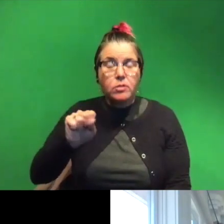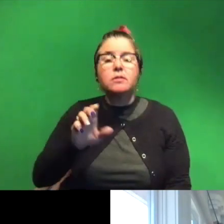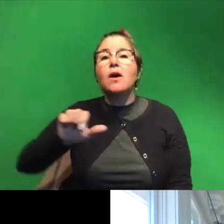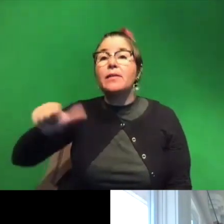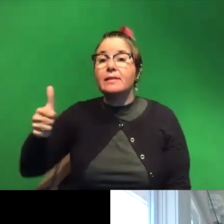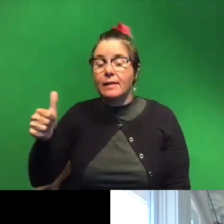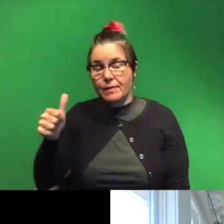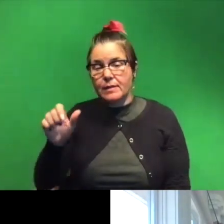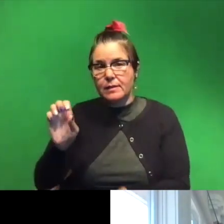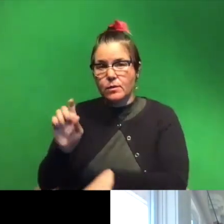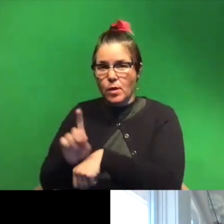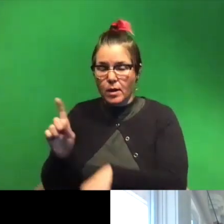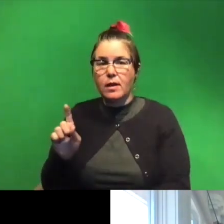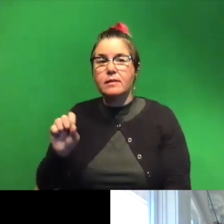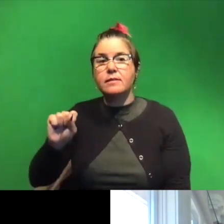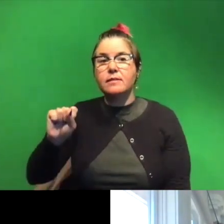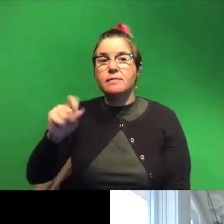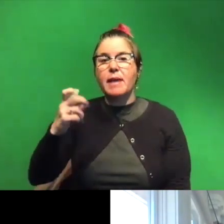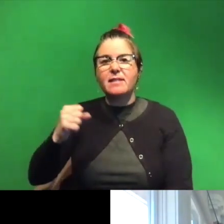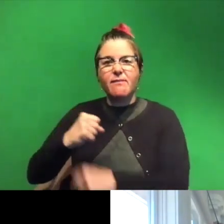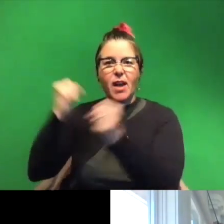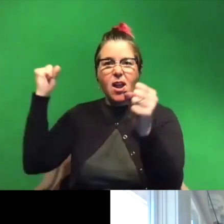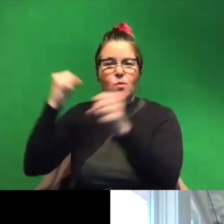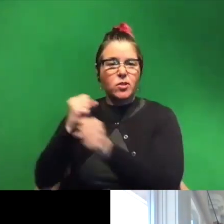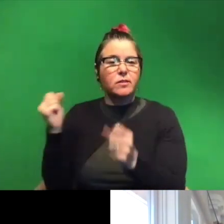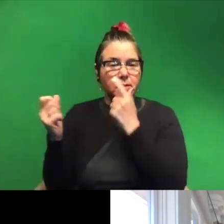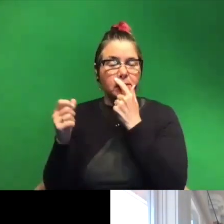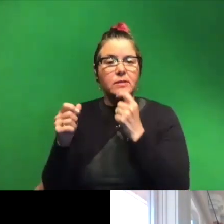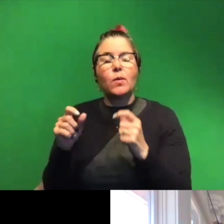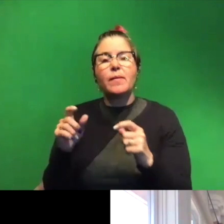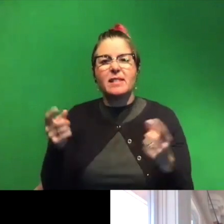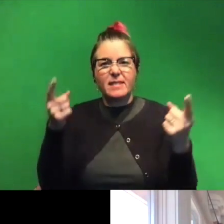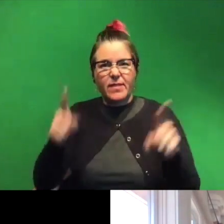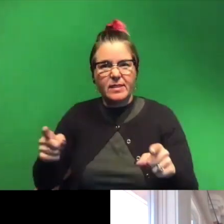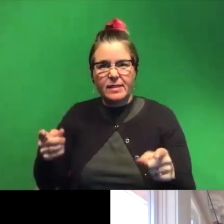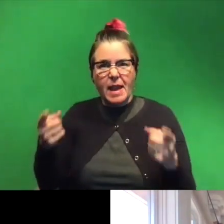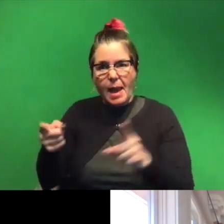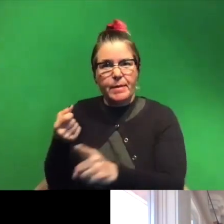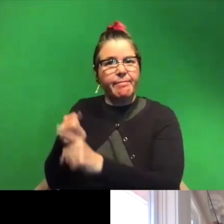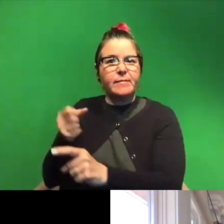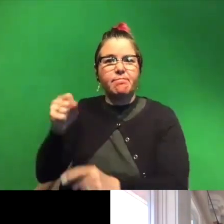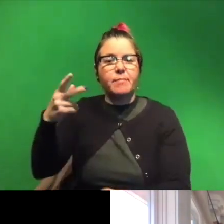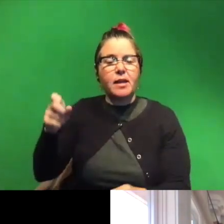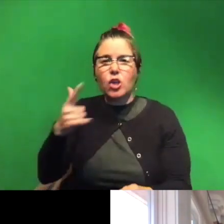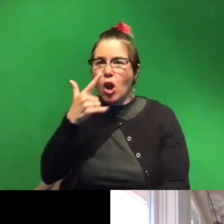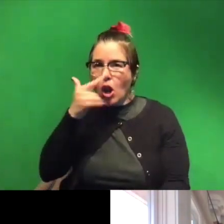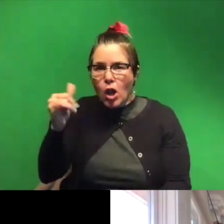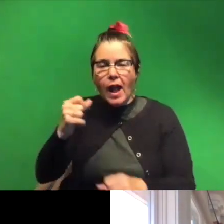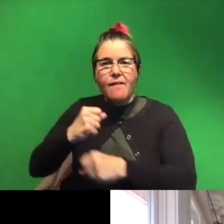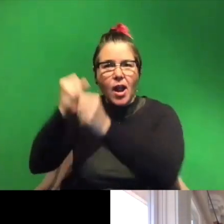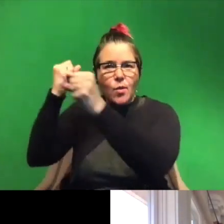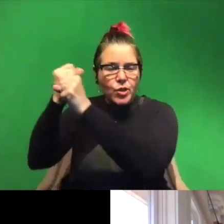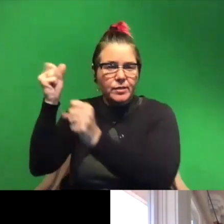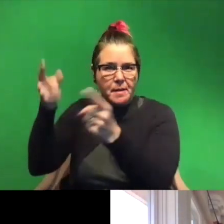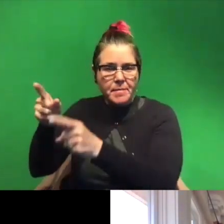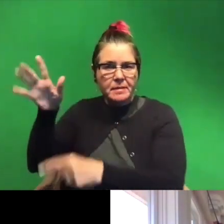be talking about space fireworks. So basically these events that happen out in space that make it look like there are fireworks